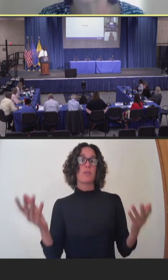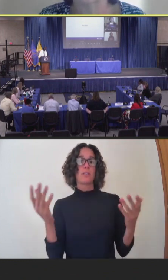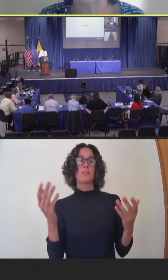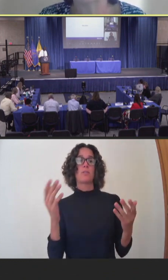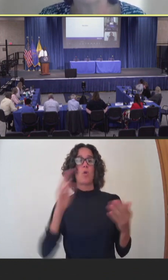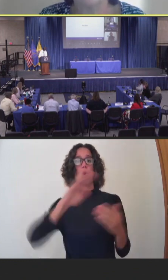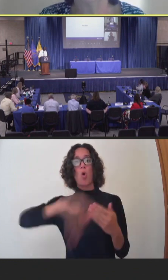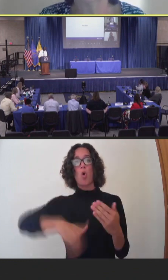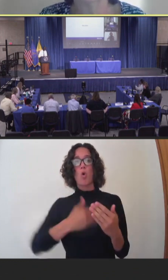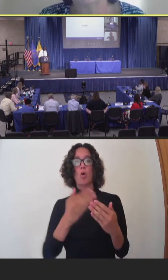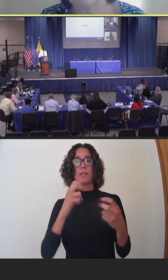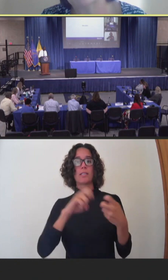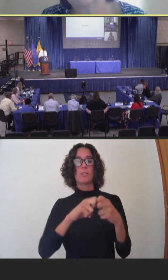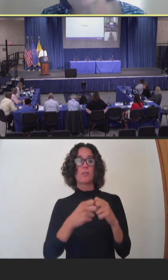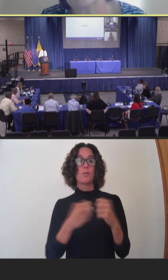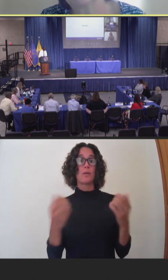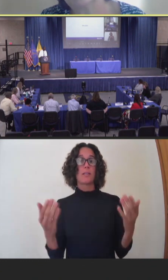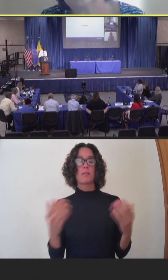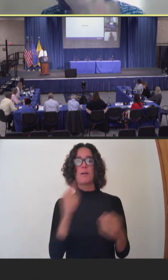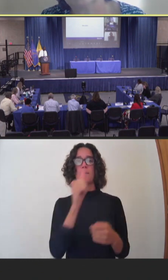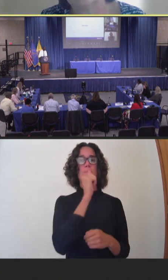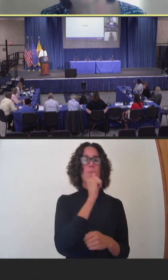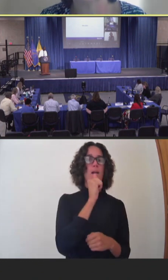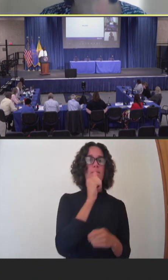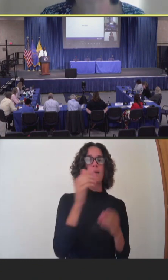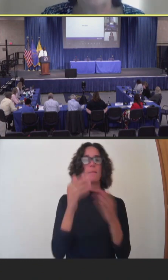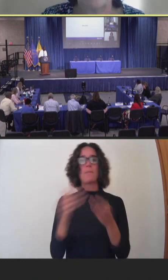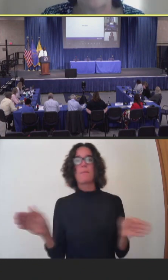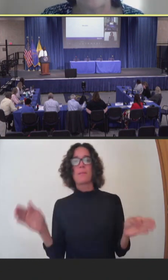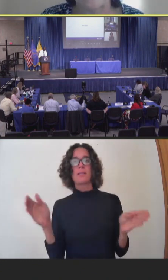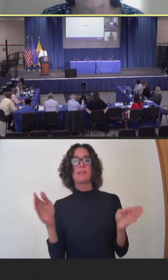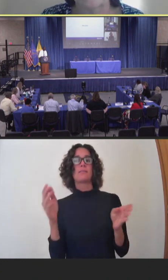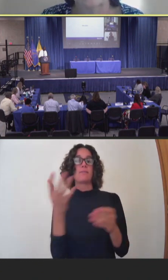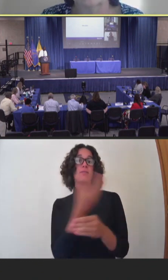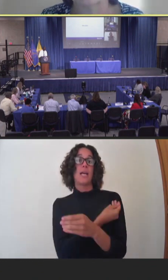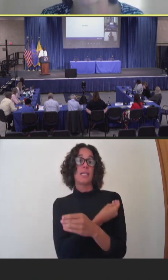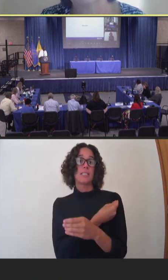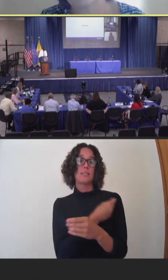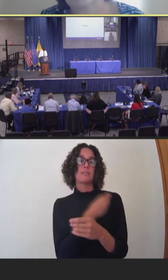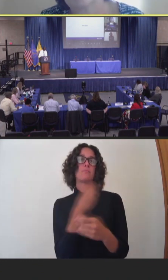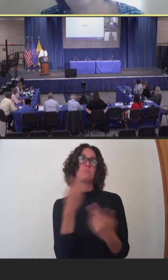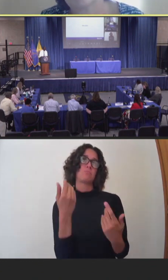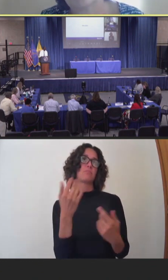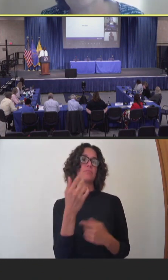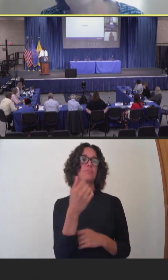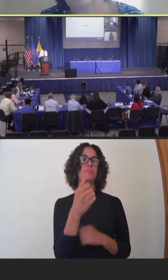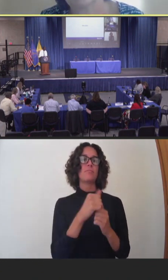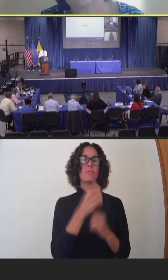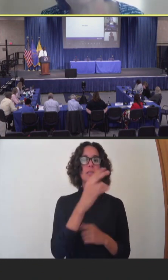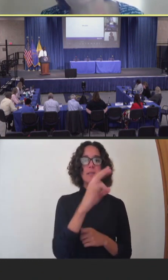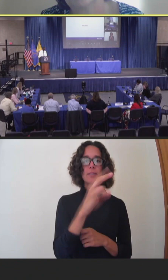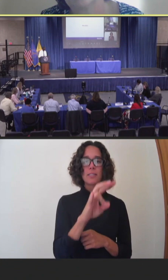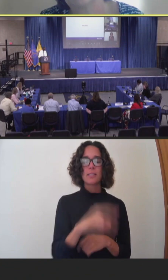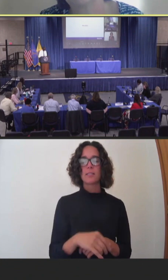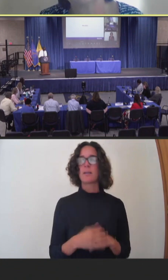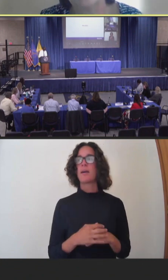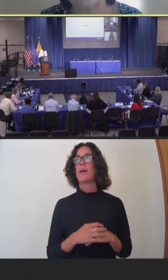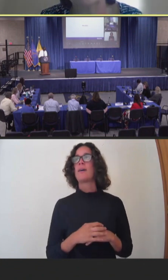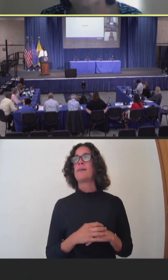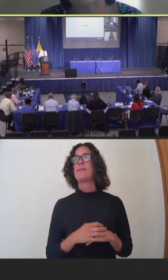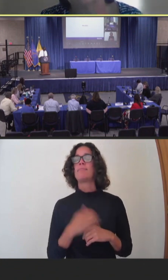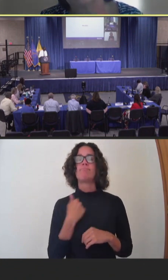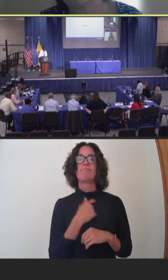issues of private and public vaccine, 317, We have various, with